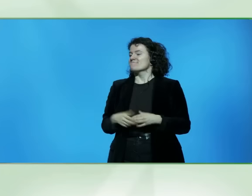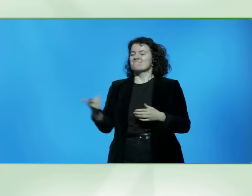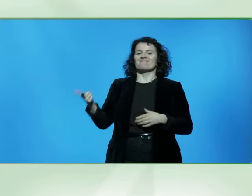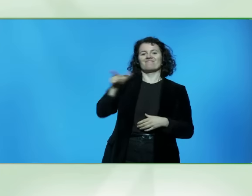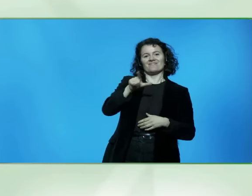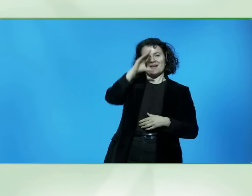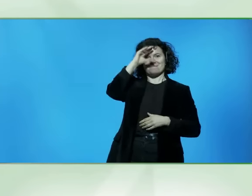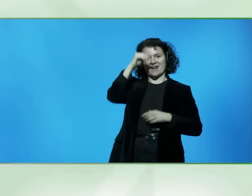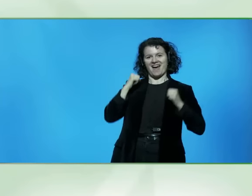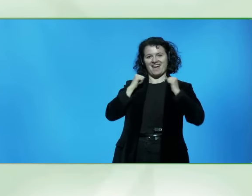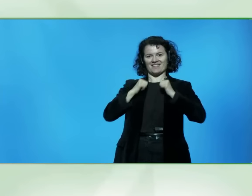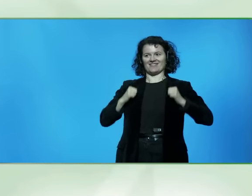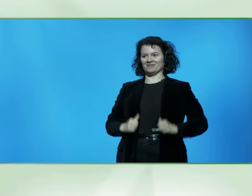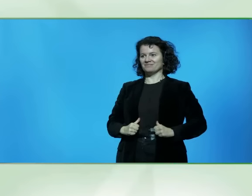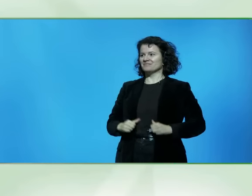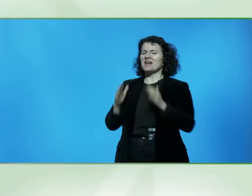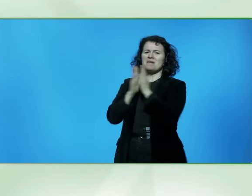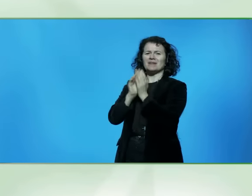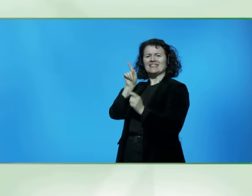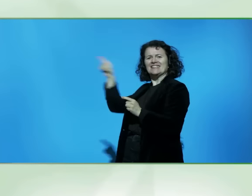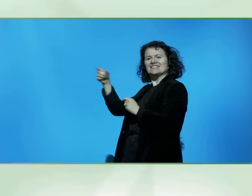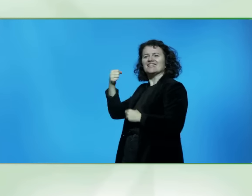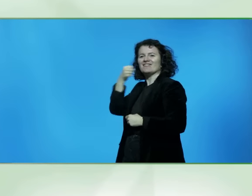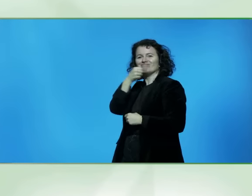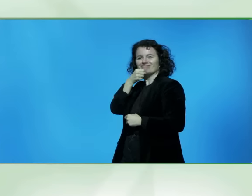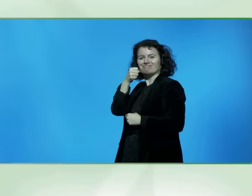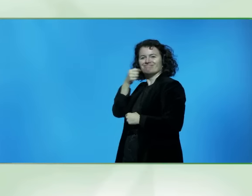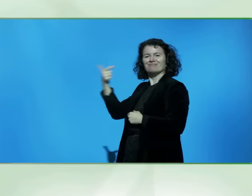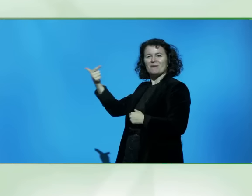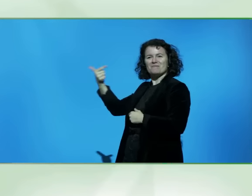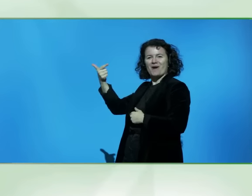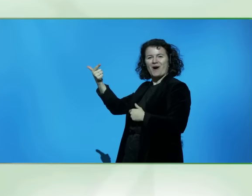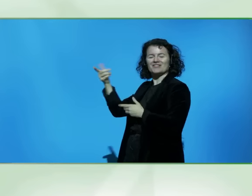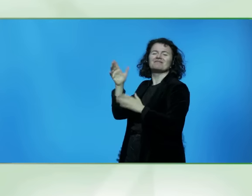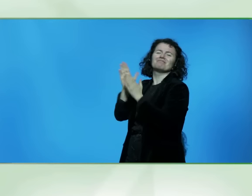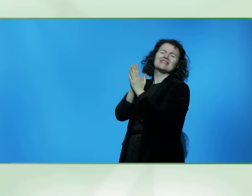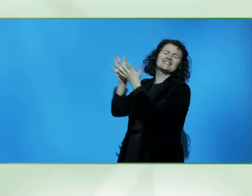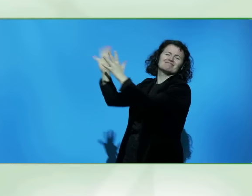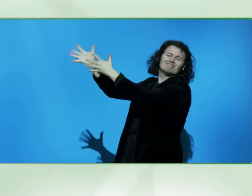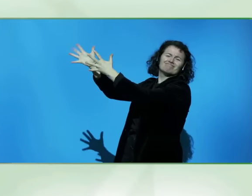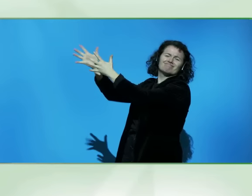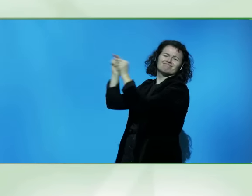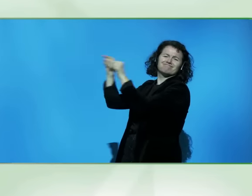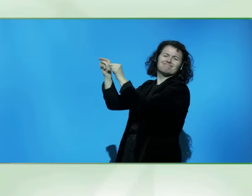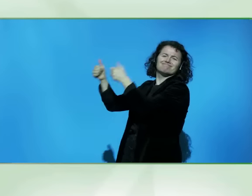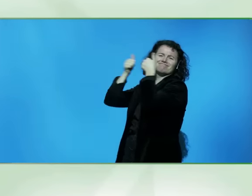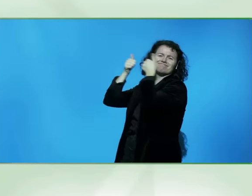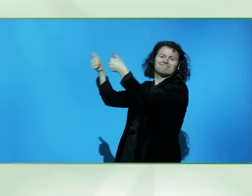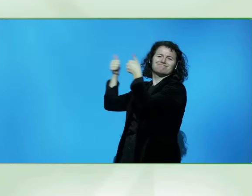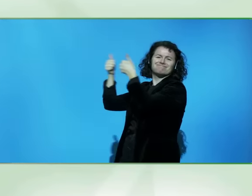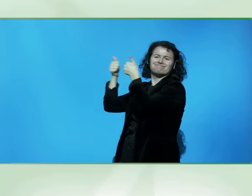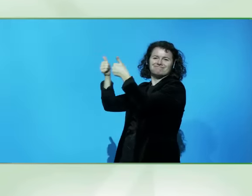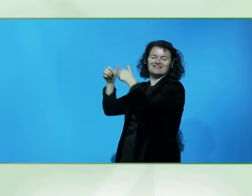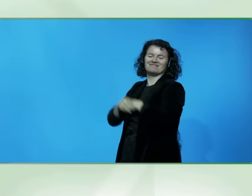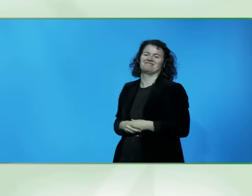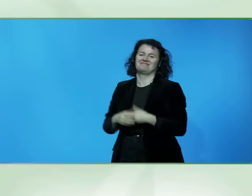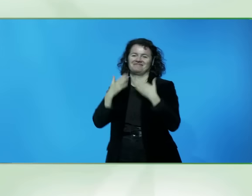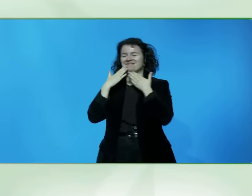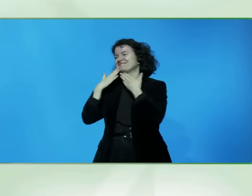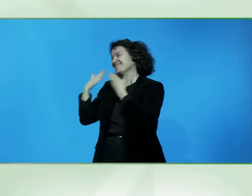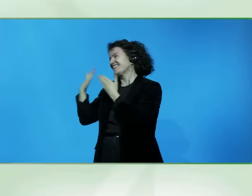For Ockma and Relapse. Amazing start into Zerocon Thank you.